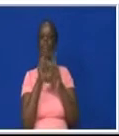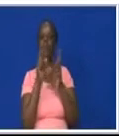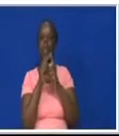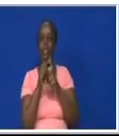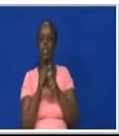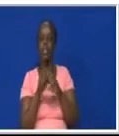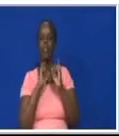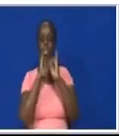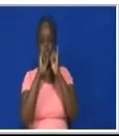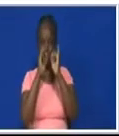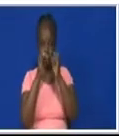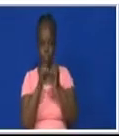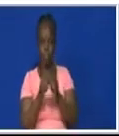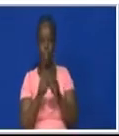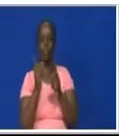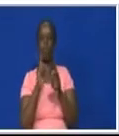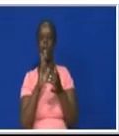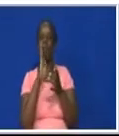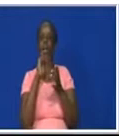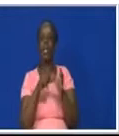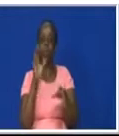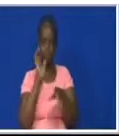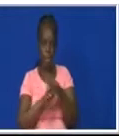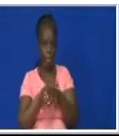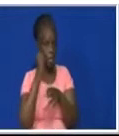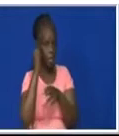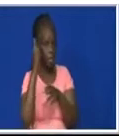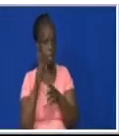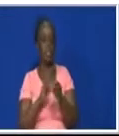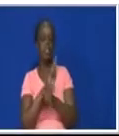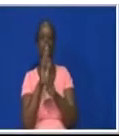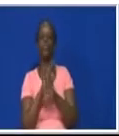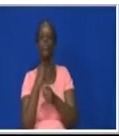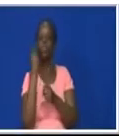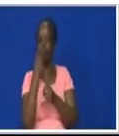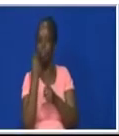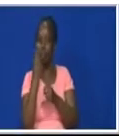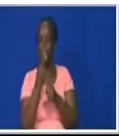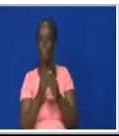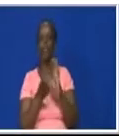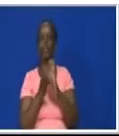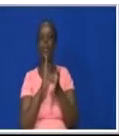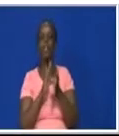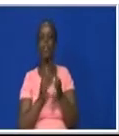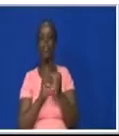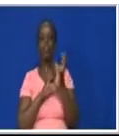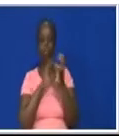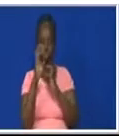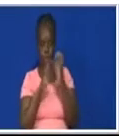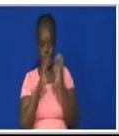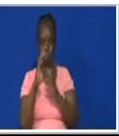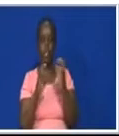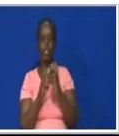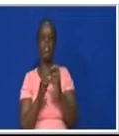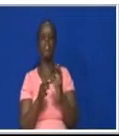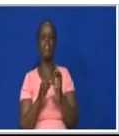some of the instructions whereby you are able to get. So he's using his mouth to pass or to convey the